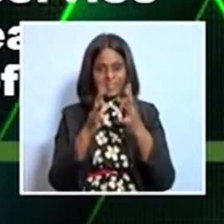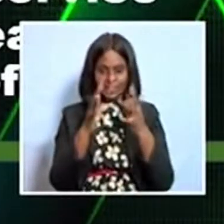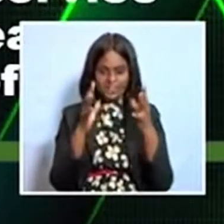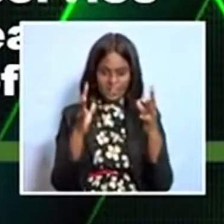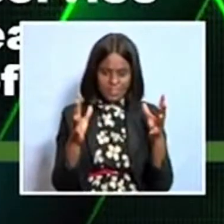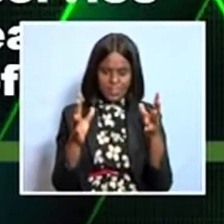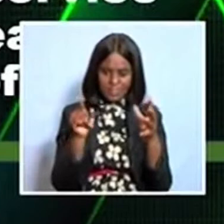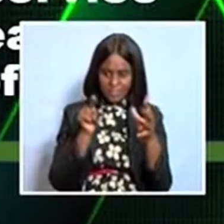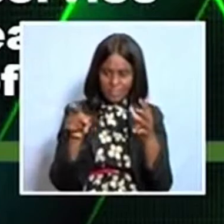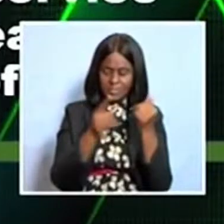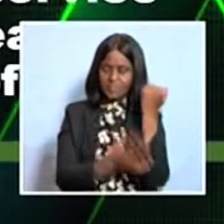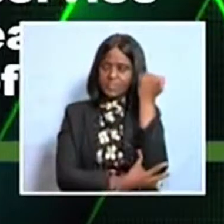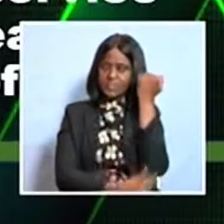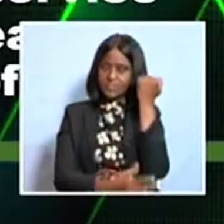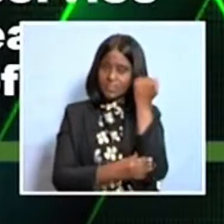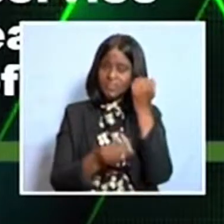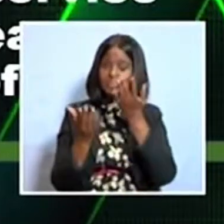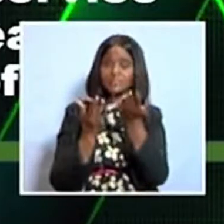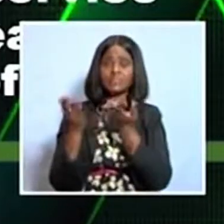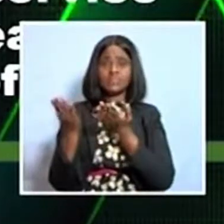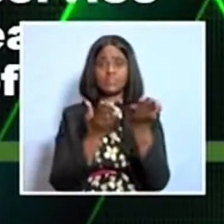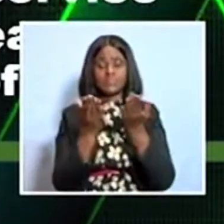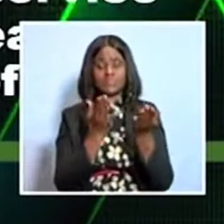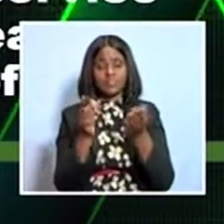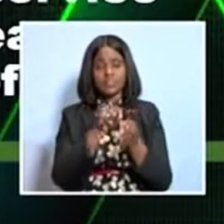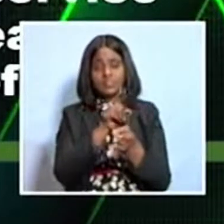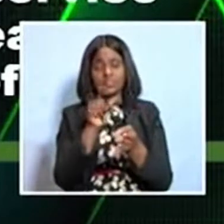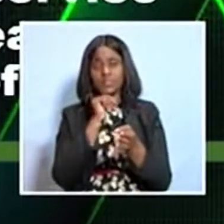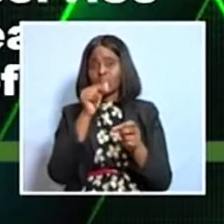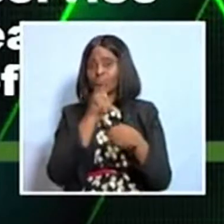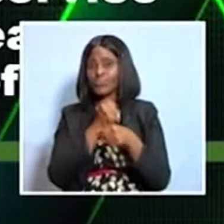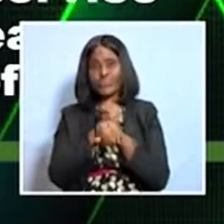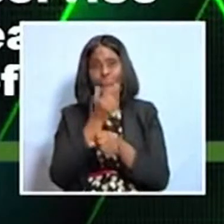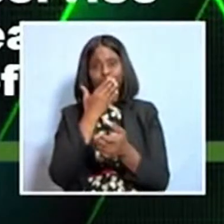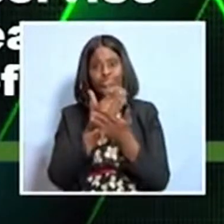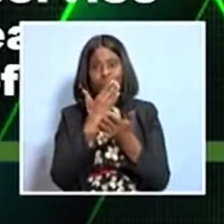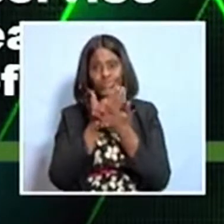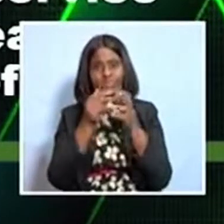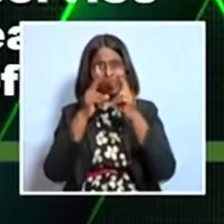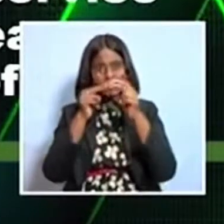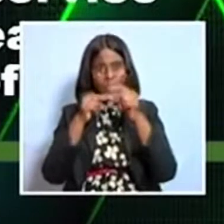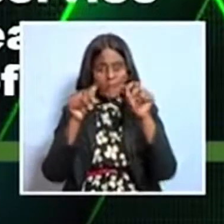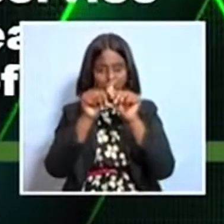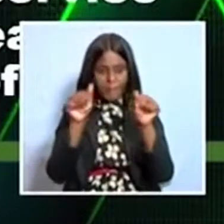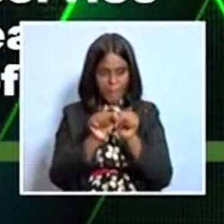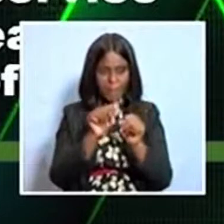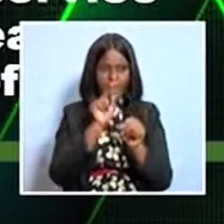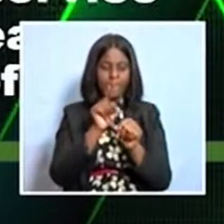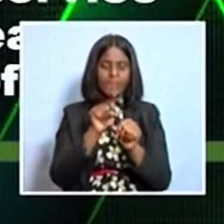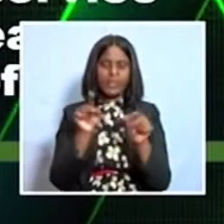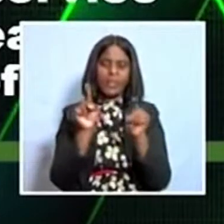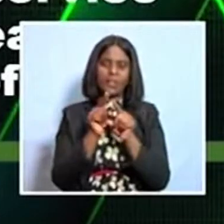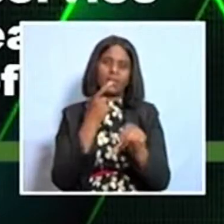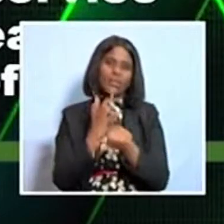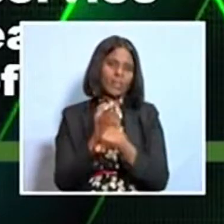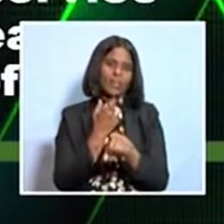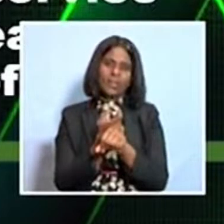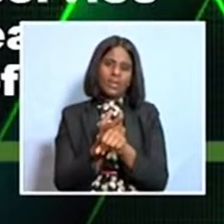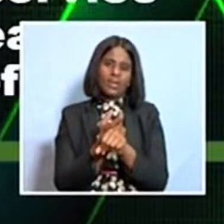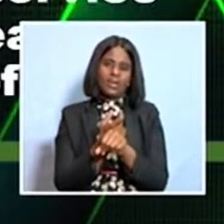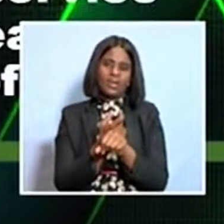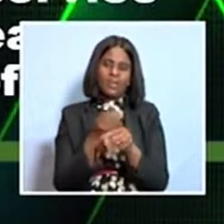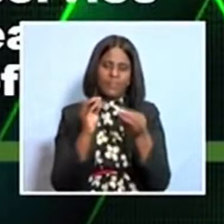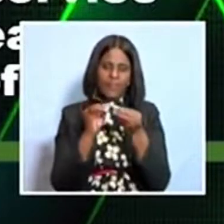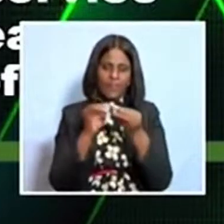Expanding on the poor quality service does not make sense. Rural areas are mostly hit hardly